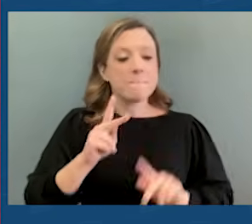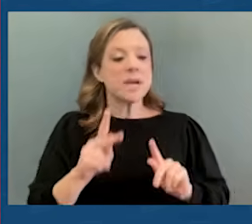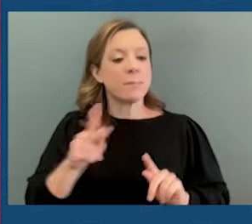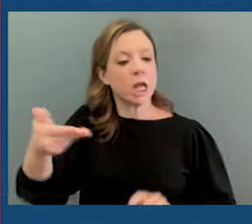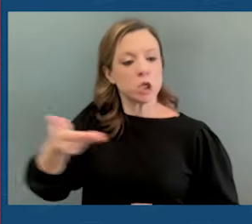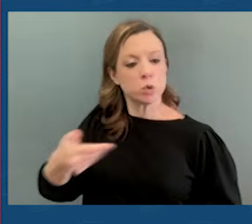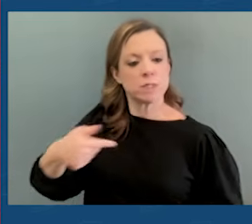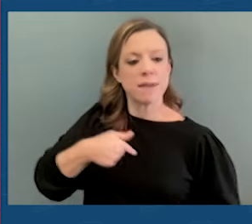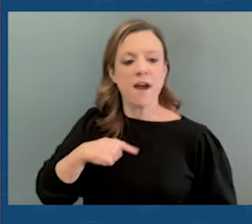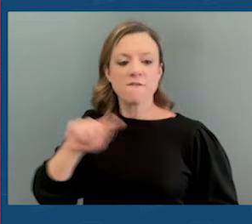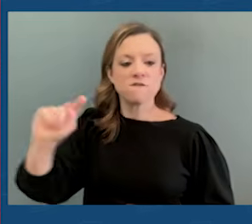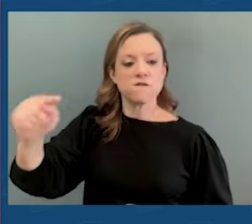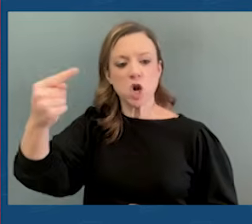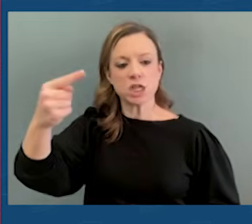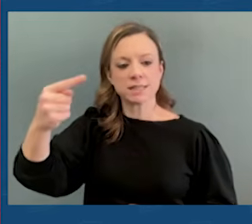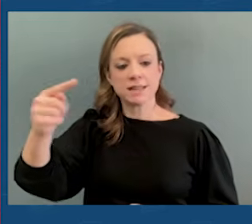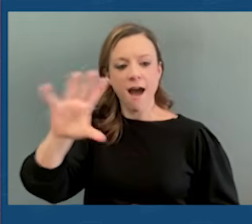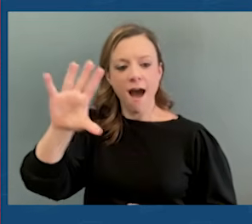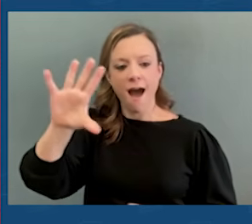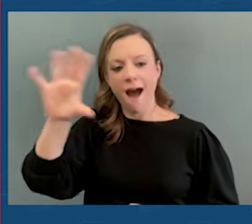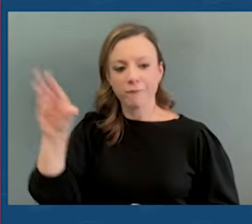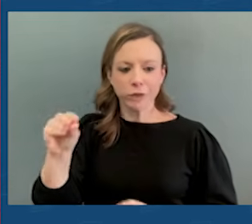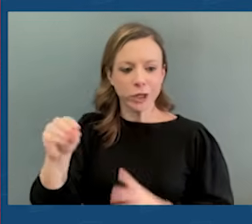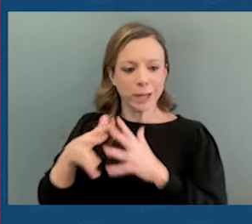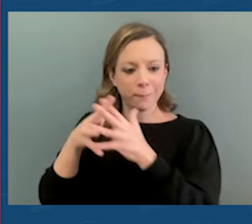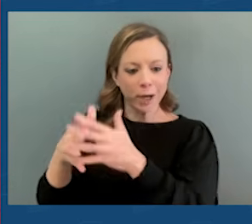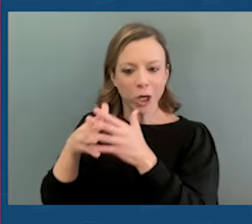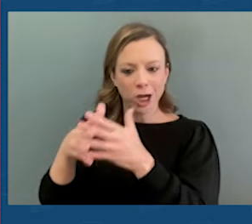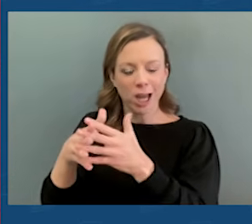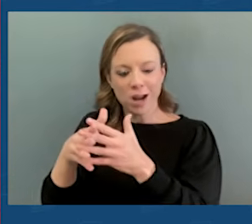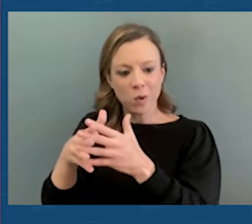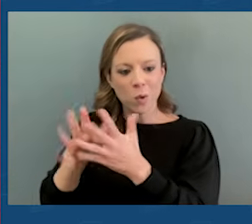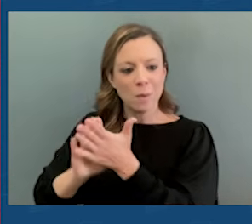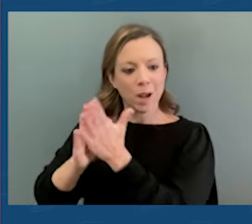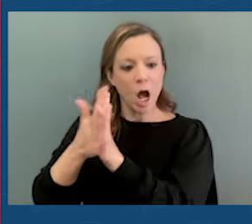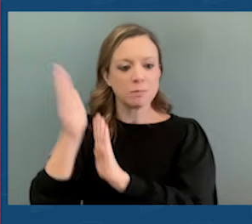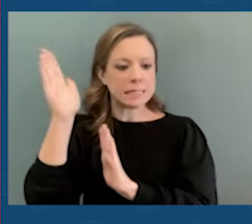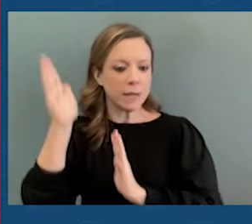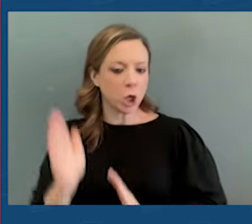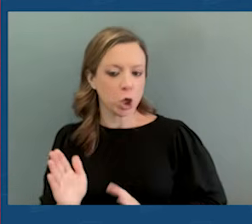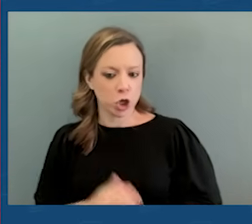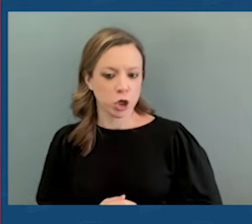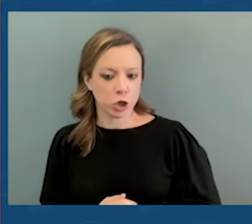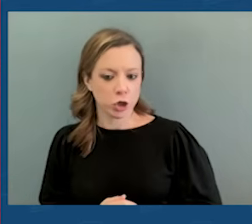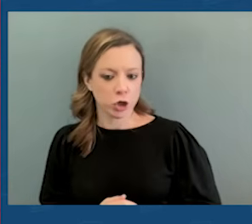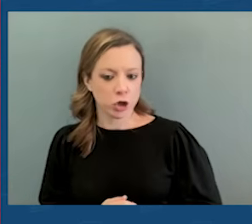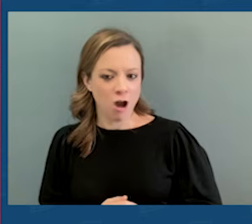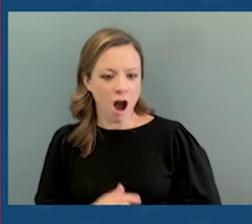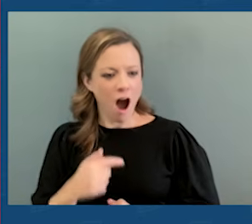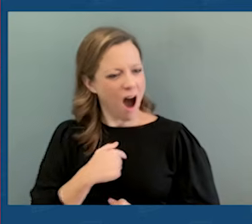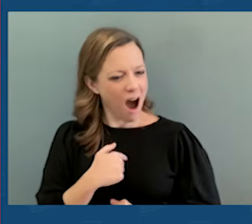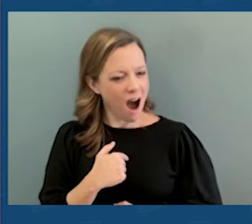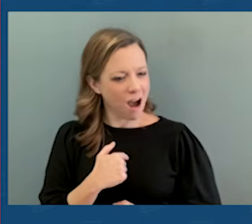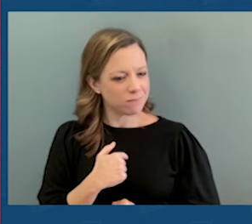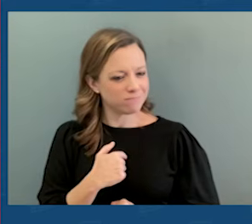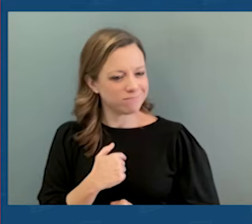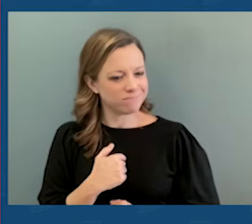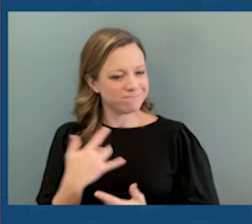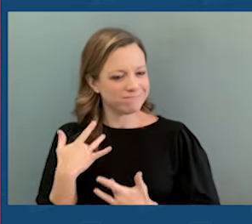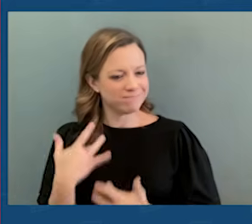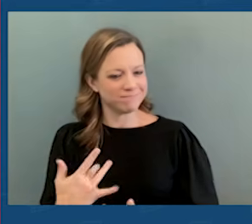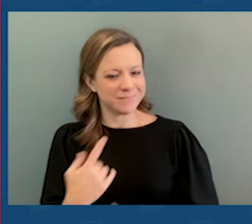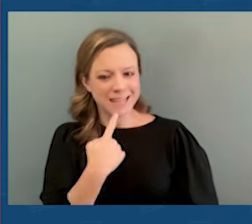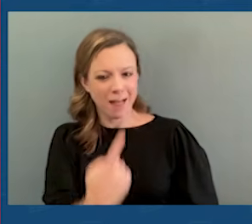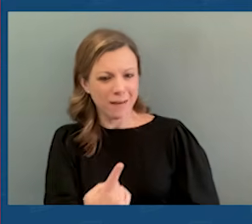American who's had this position of being Speaker. And I often tell people, it's a great footnote